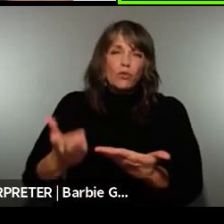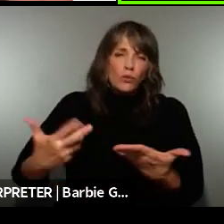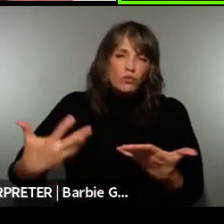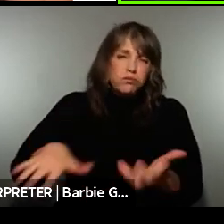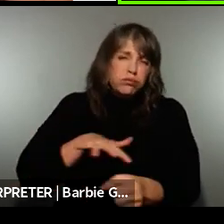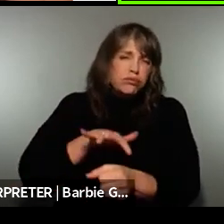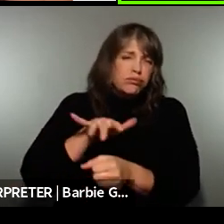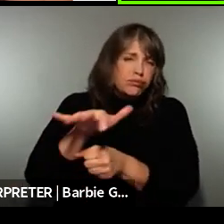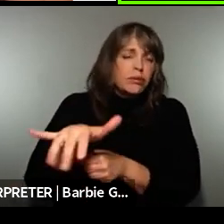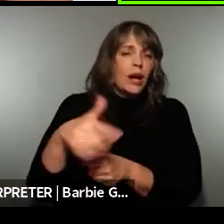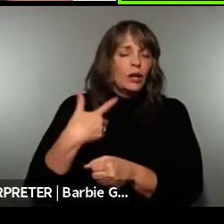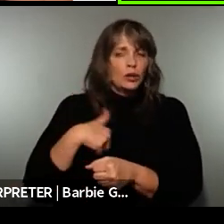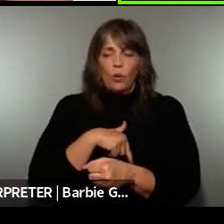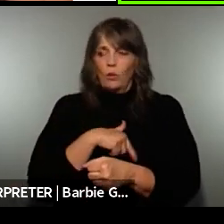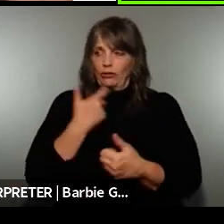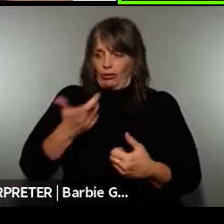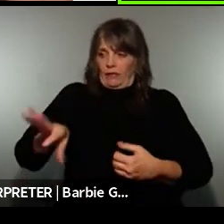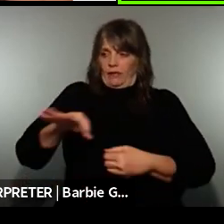we can look towards.